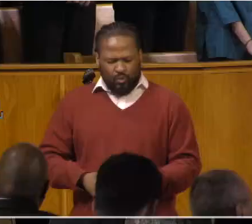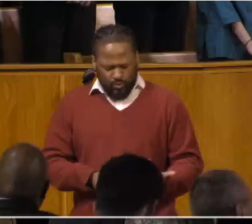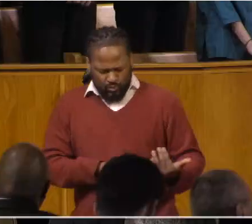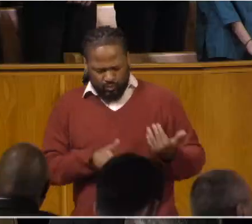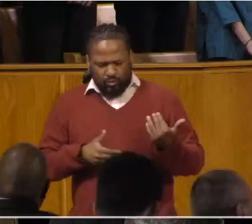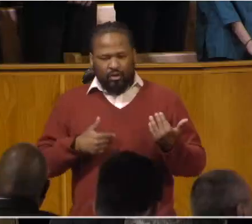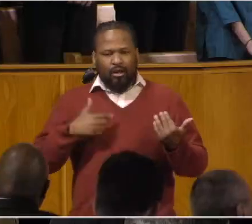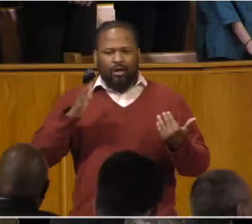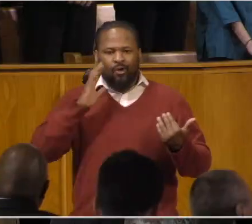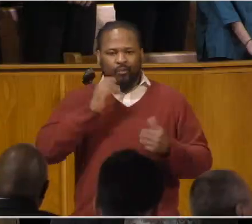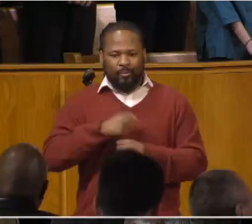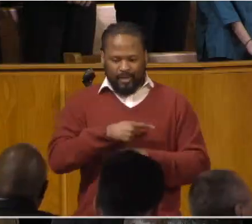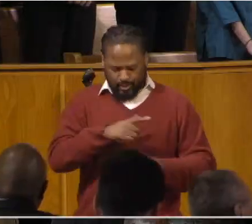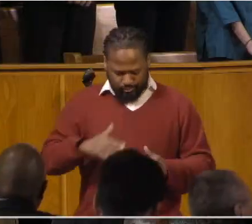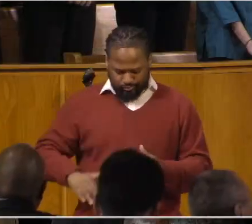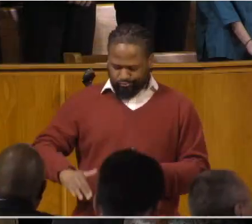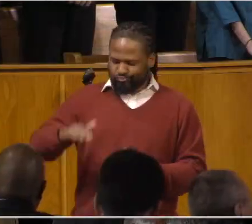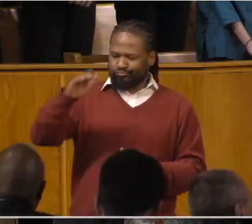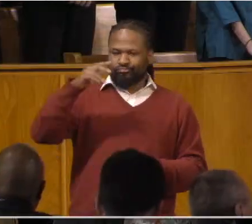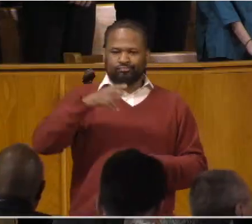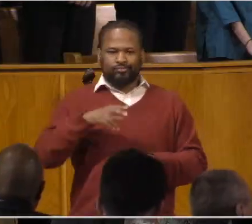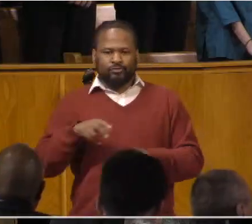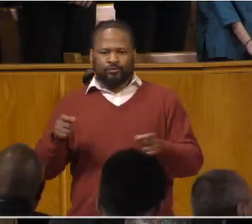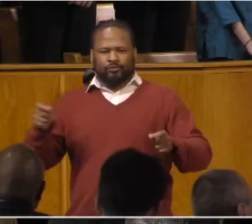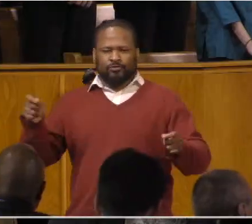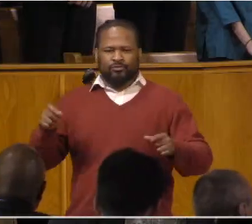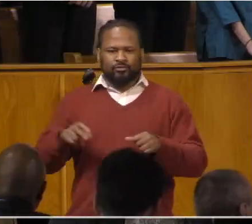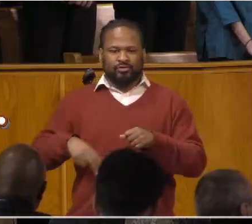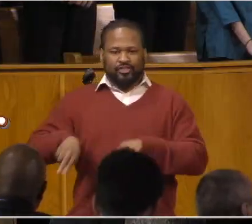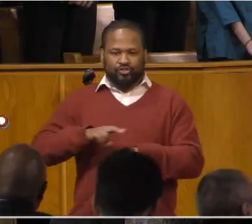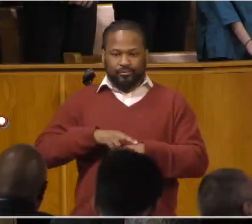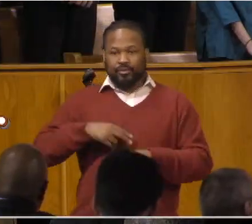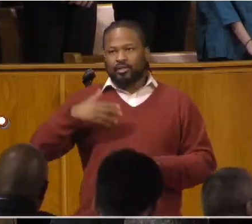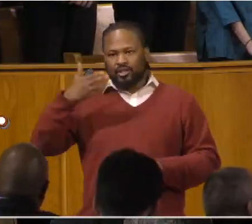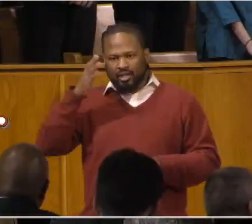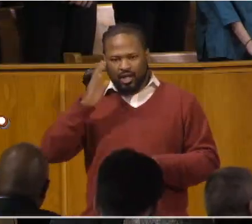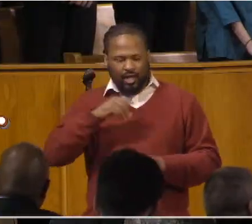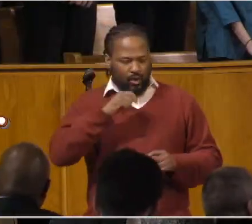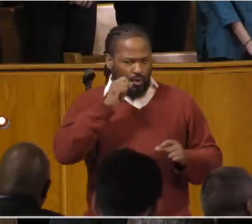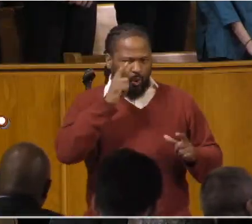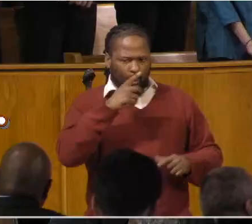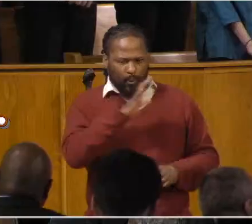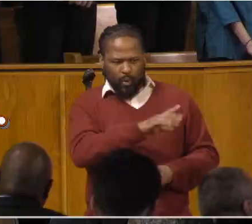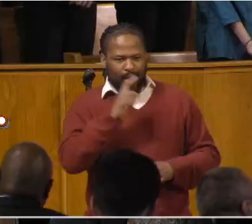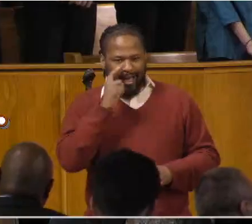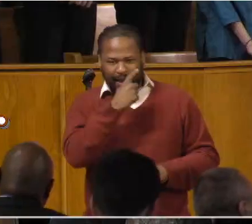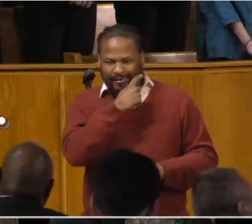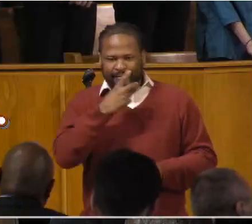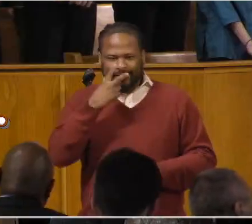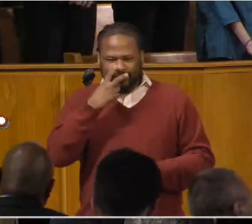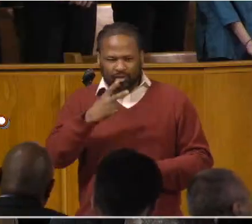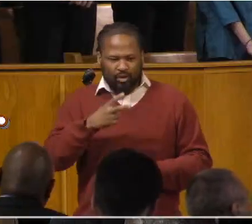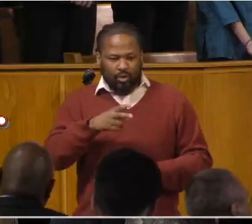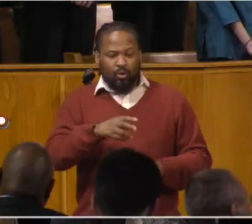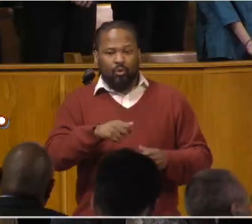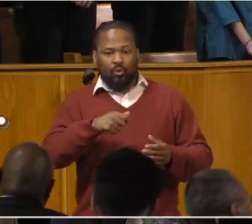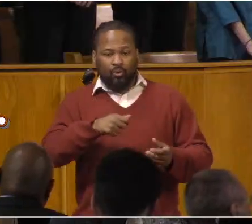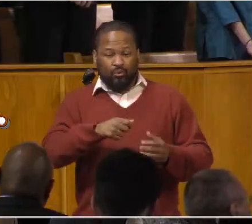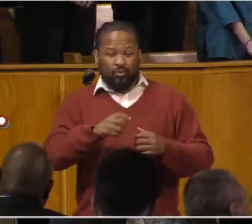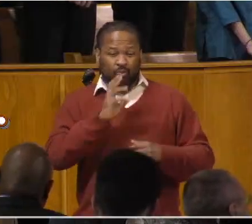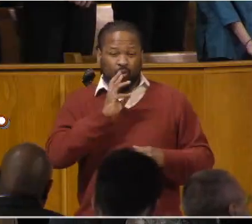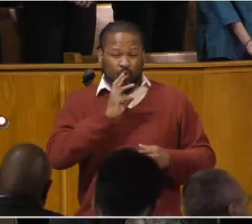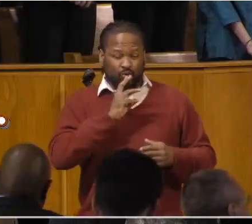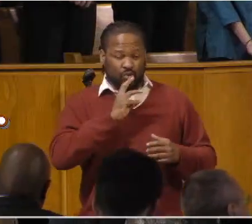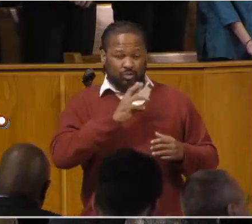nation." Then God opened her eyes, and she saw a well of water. And she went and filled the skin